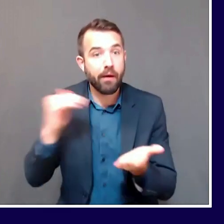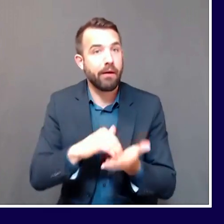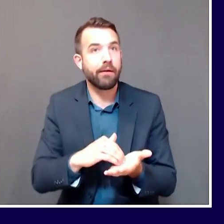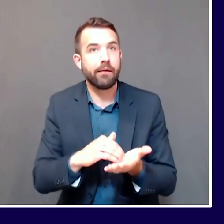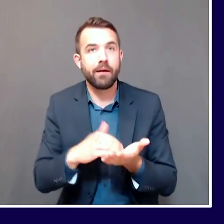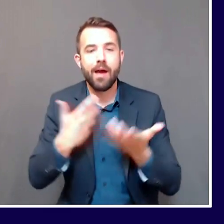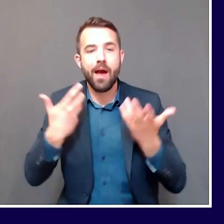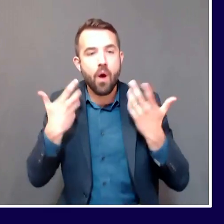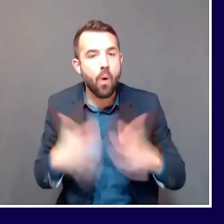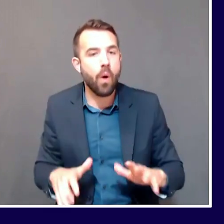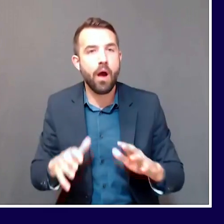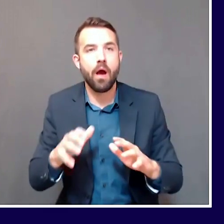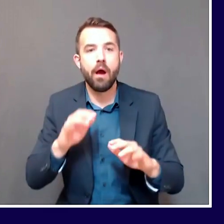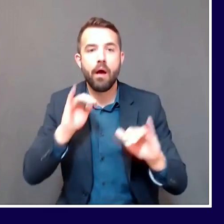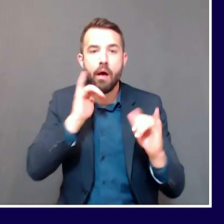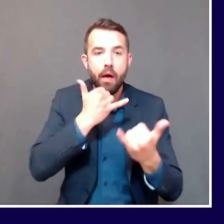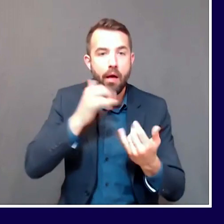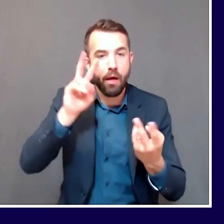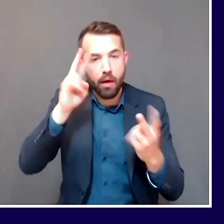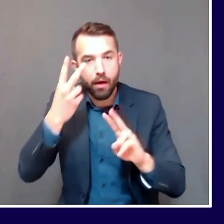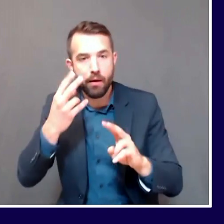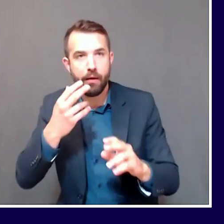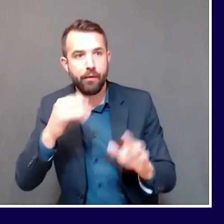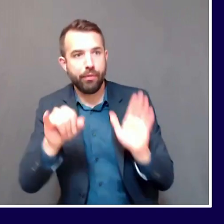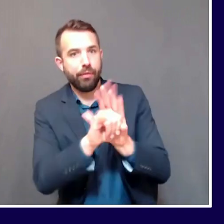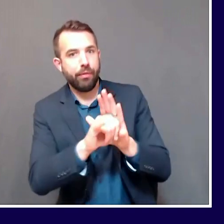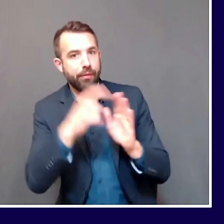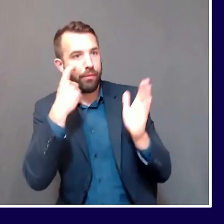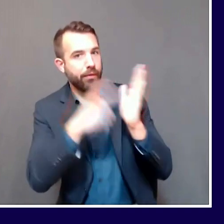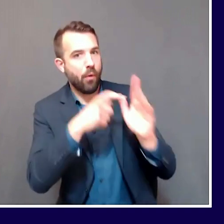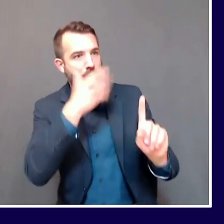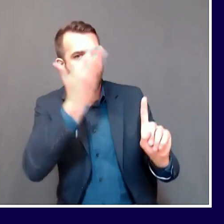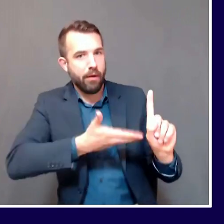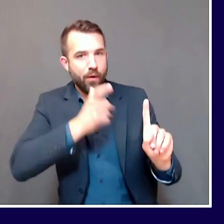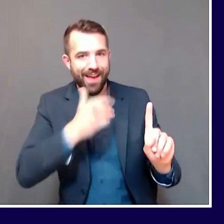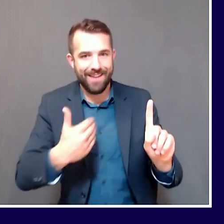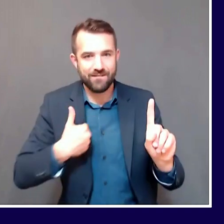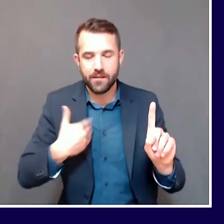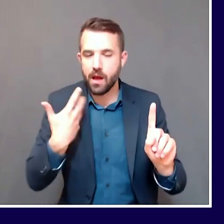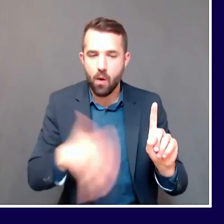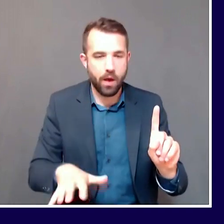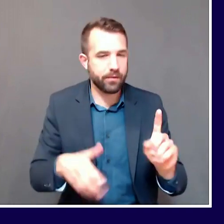compromise confidentiality as well? And so that's always the question we're keeping at